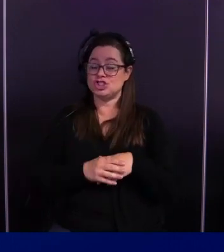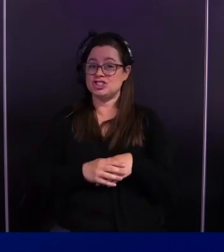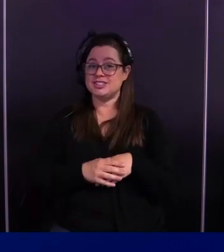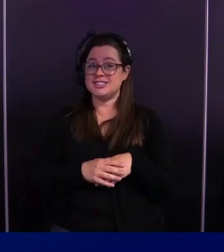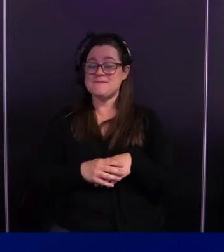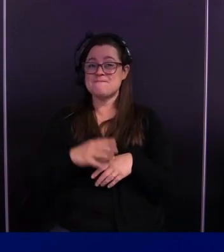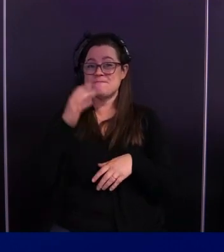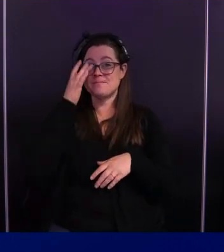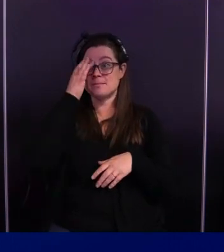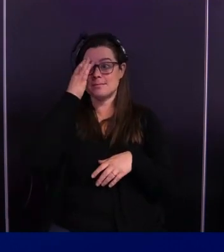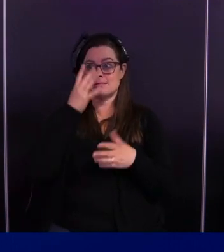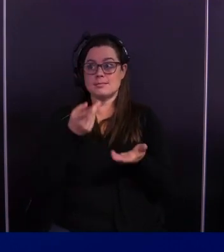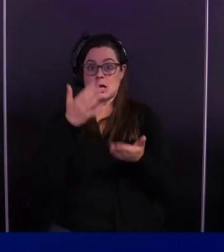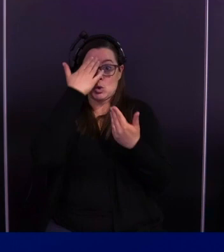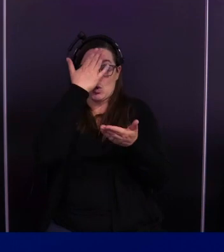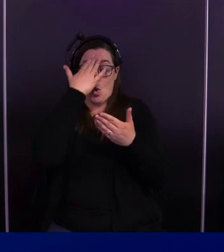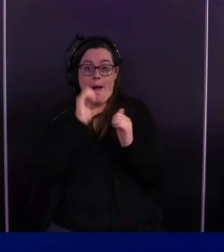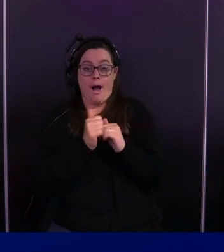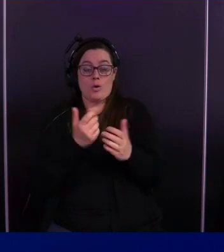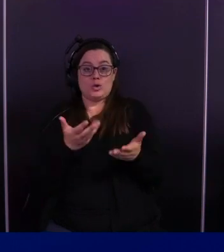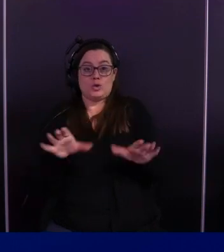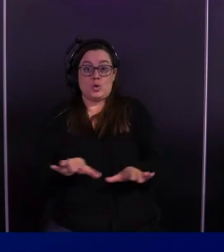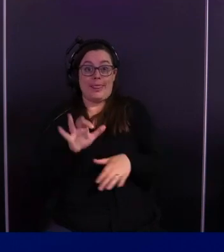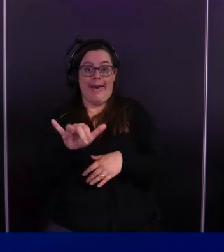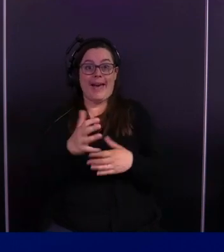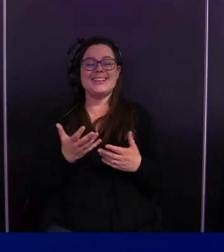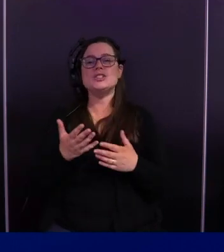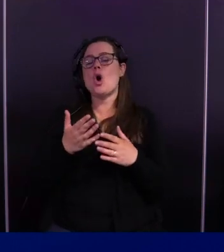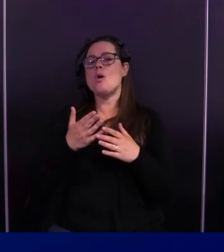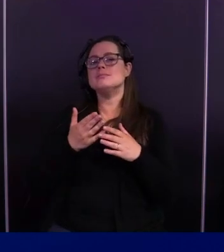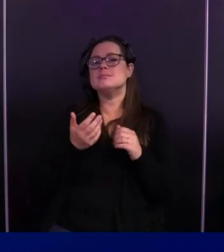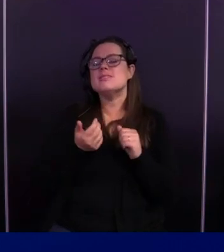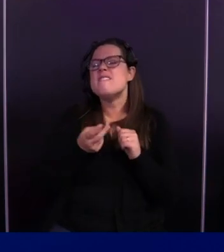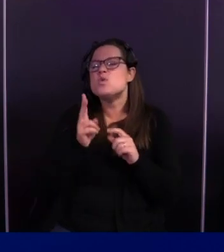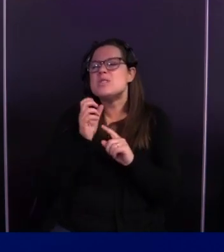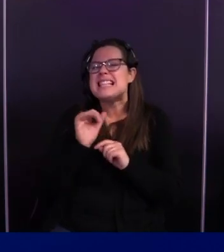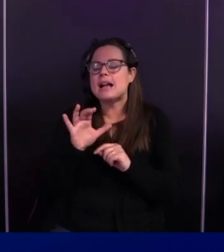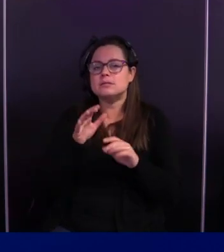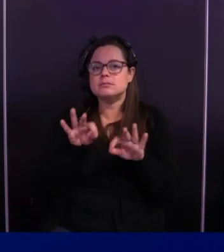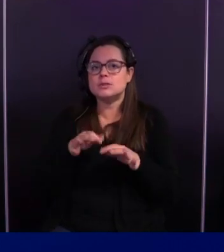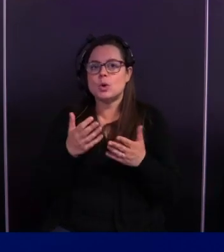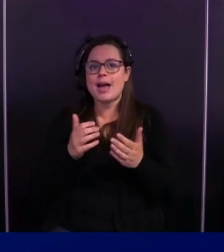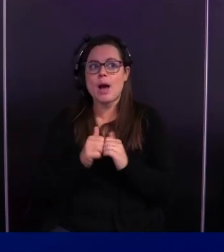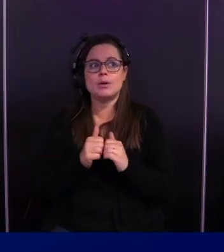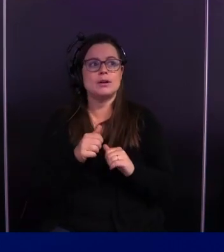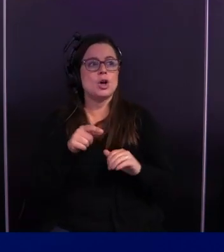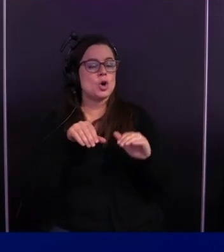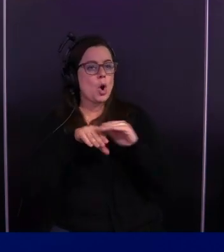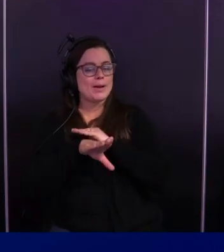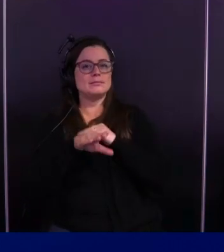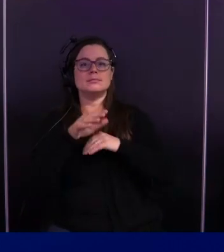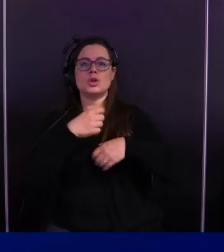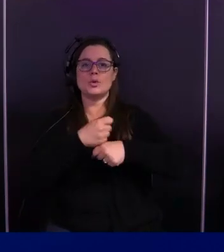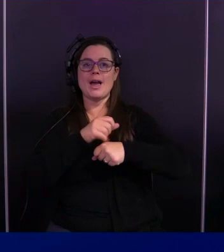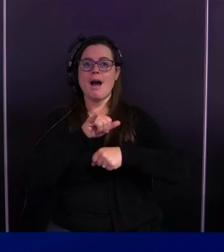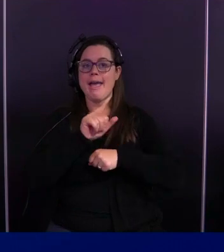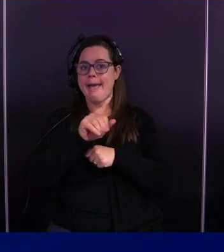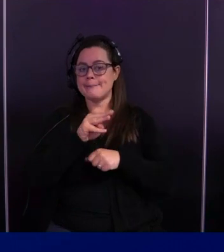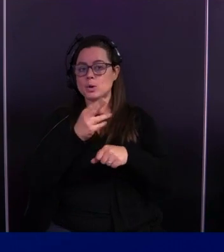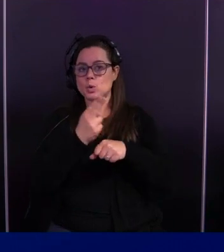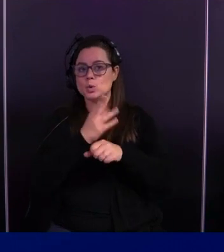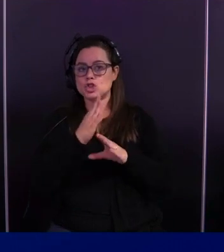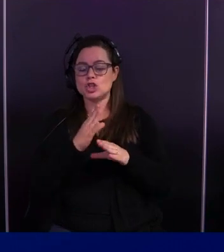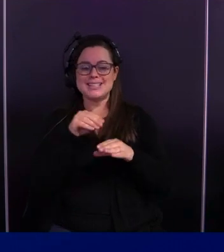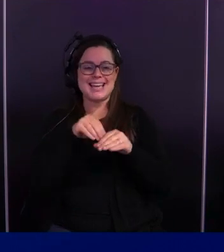that they simply don't know how to do that. Yeah. So just take a few seconds and walk them through that. So go in and create a IAM user